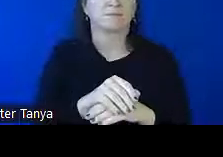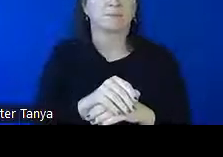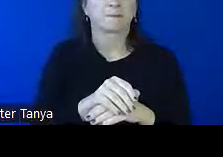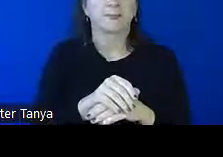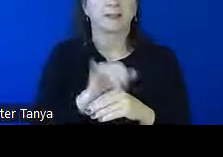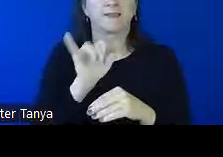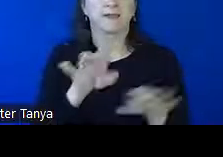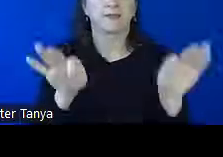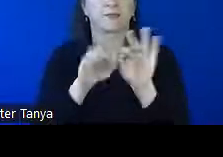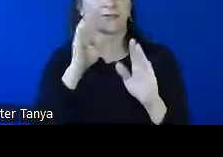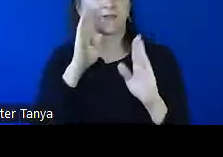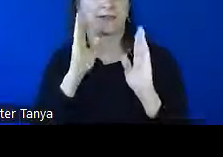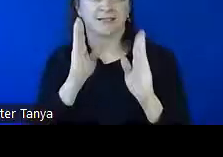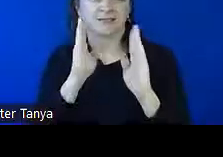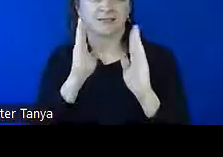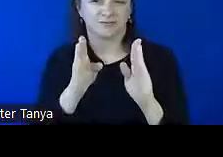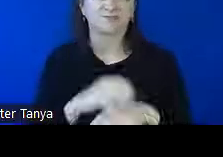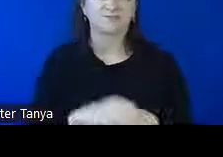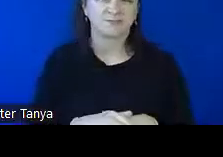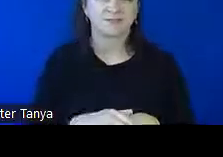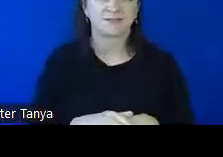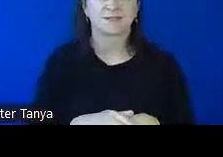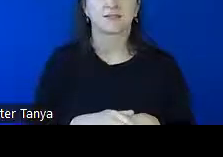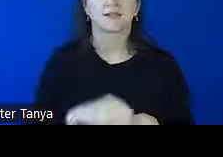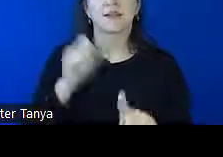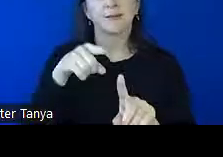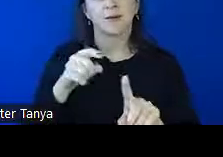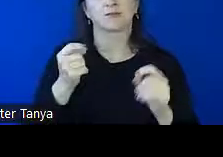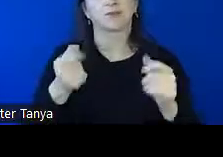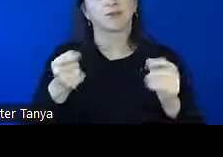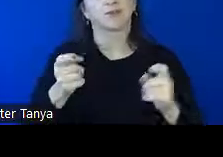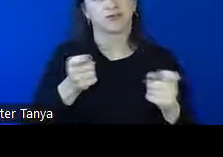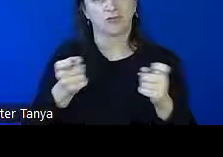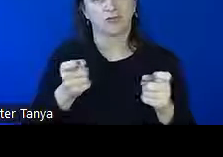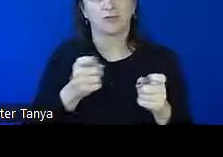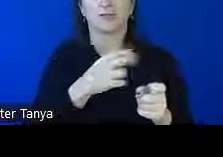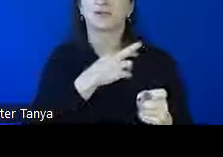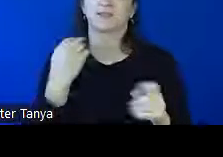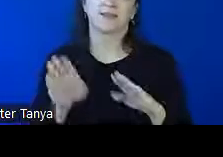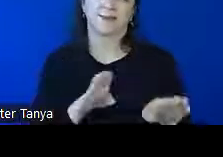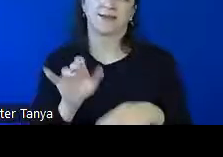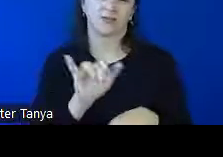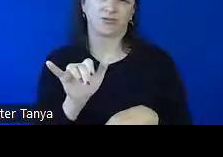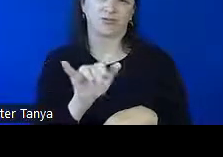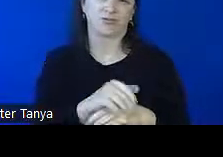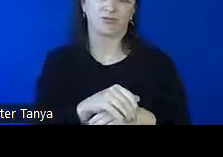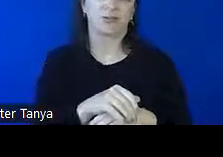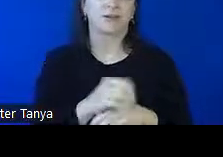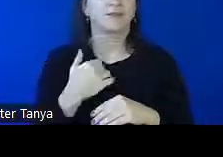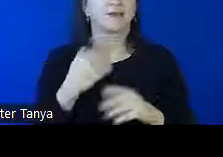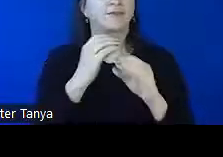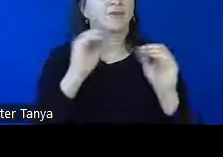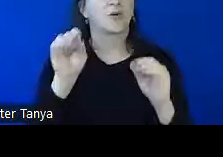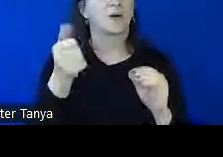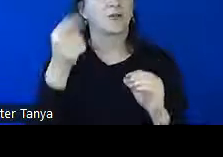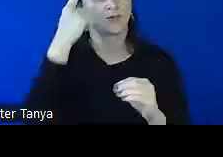attention, focus, concentration, impulse control, and risky behavior. And there are no other